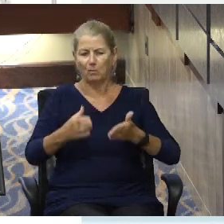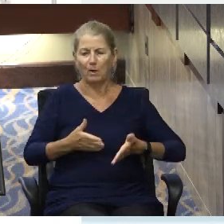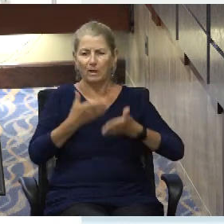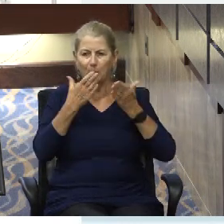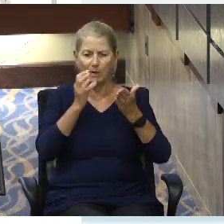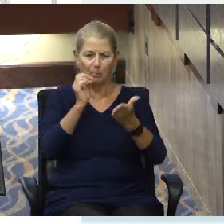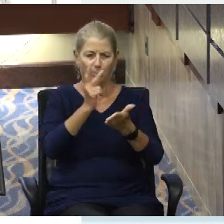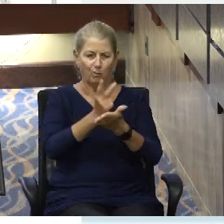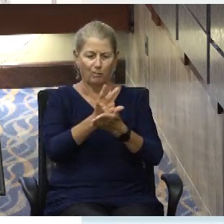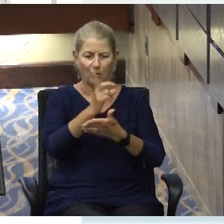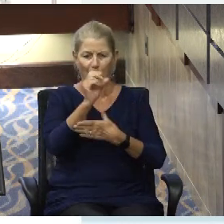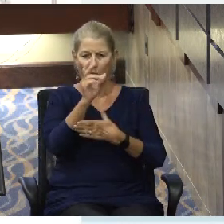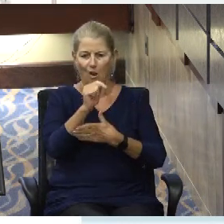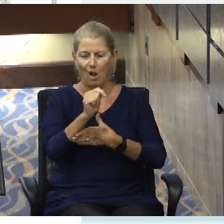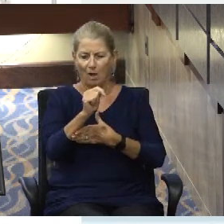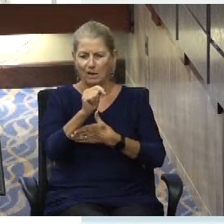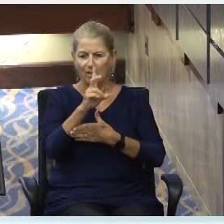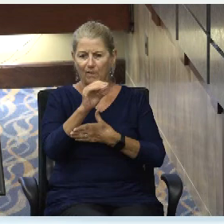block length variance as well.